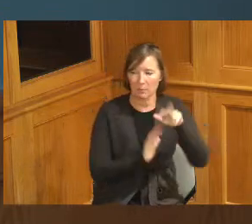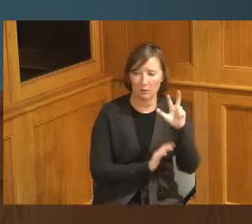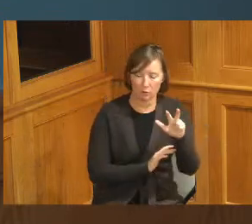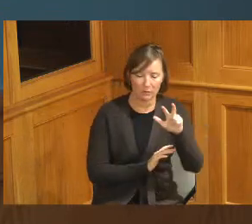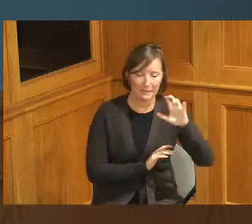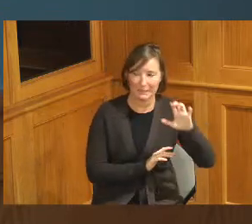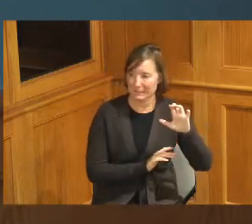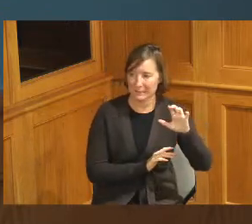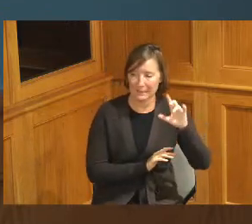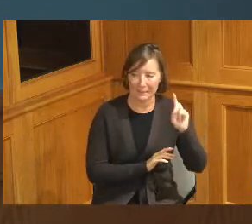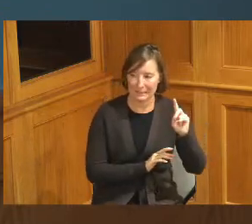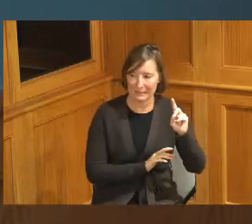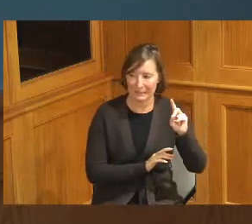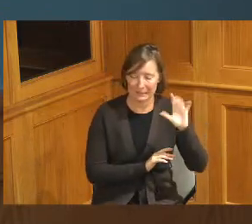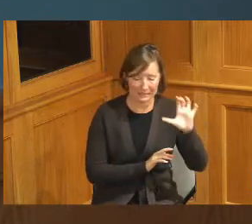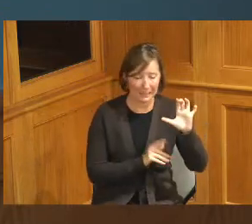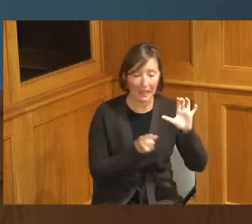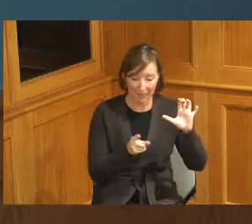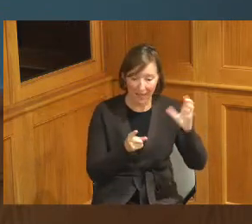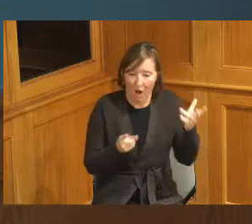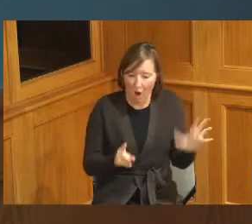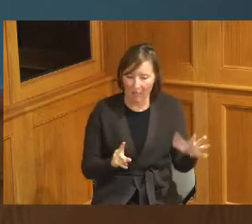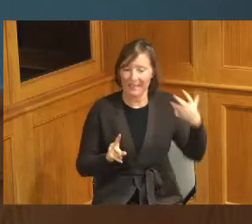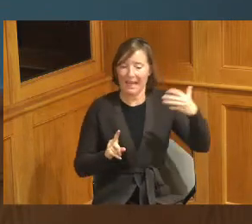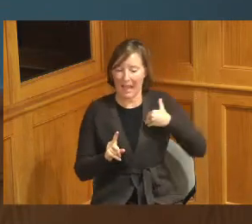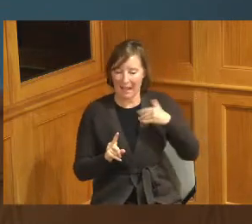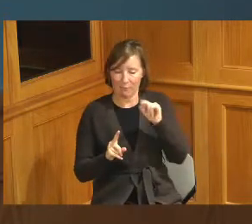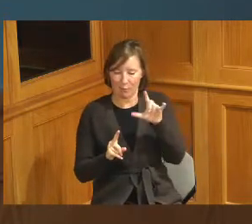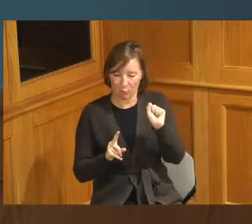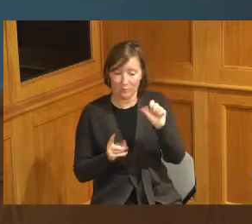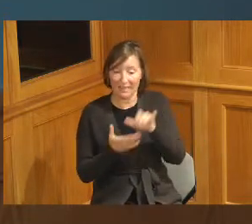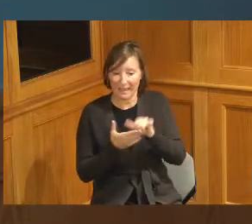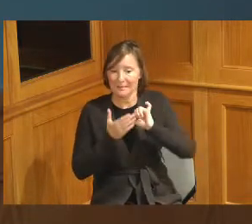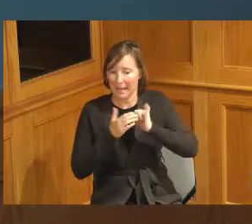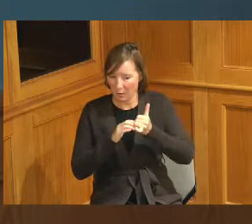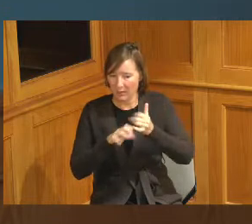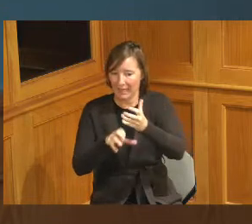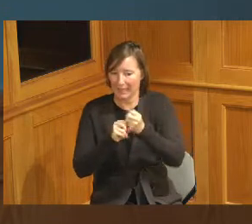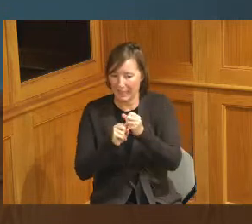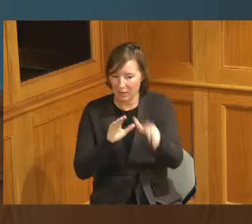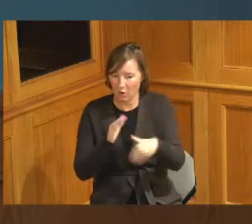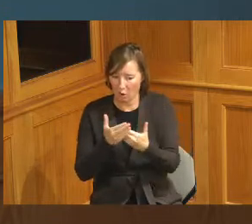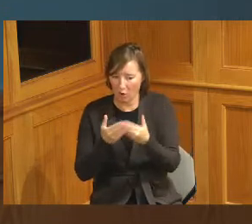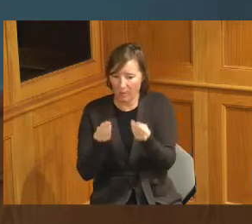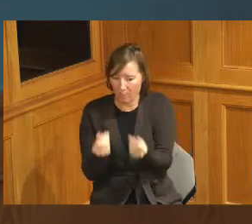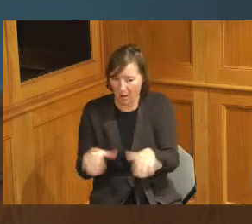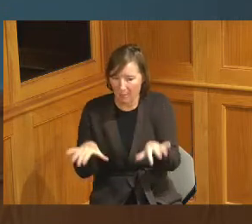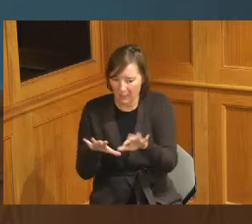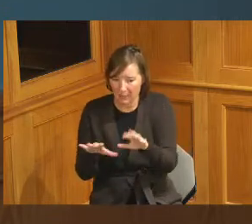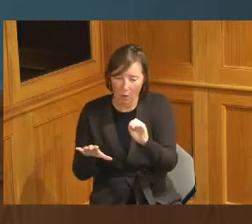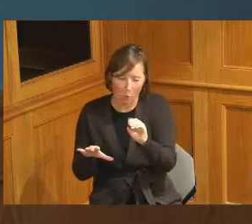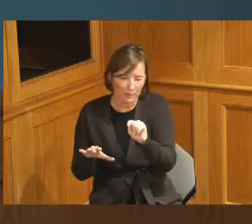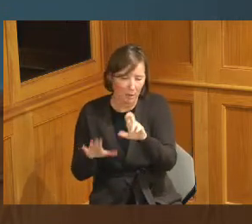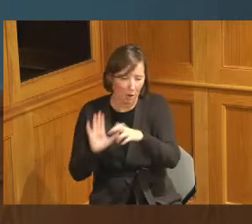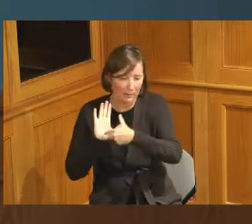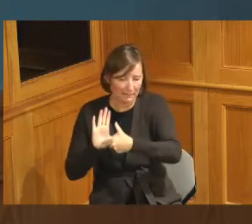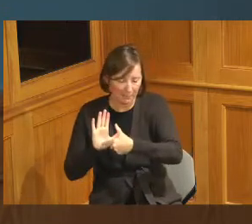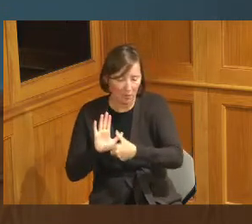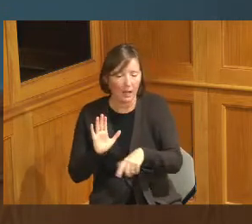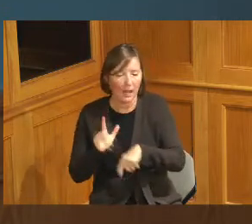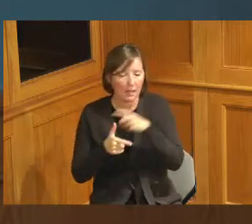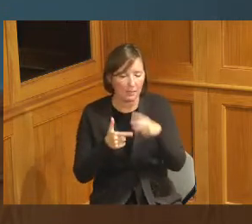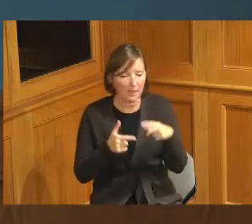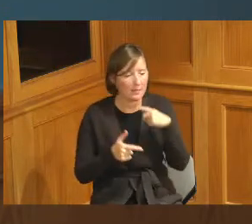government tools. That's how they're getting these properties. And they're telling the little people, no, you